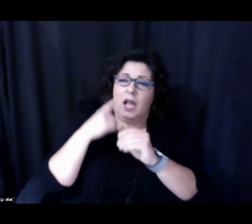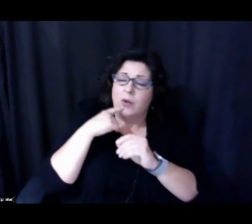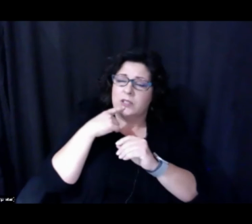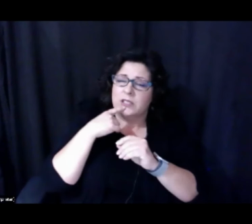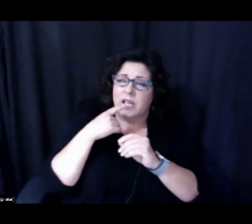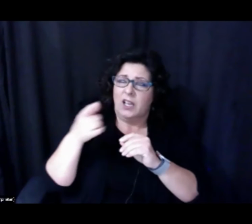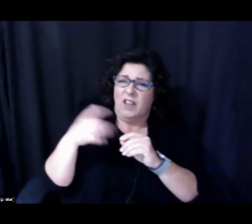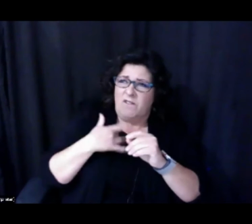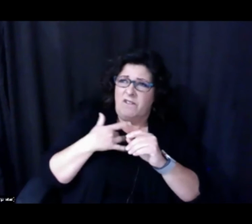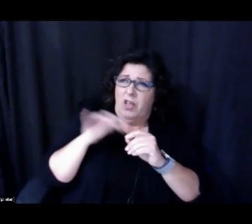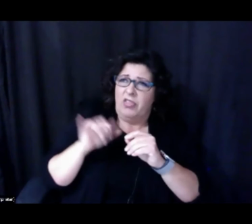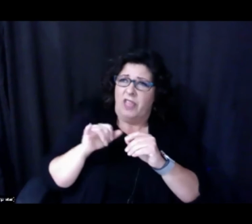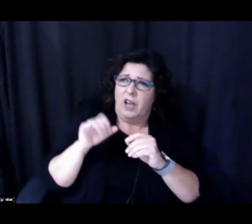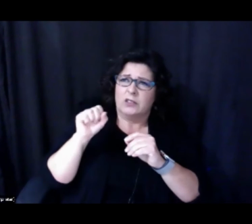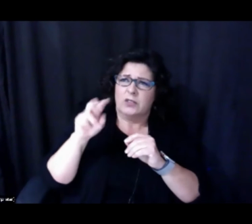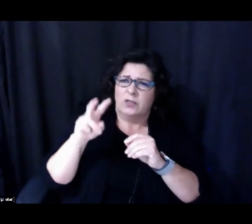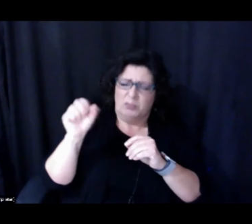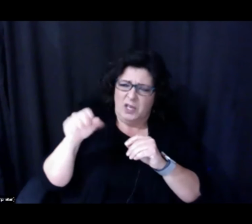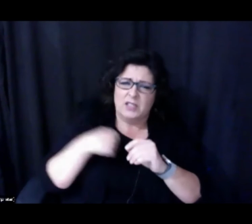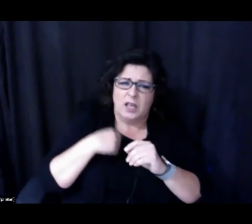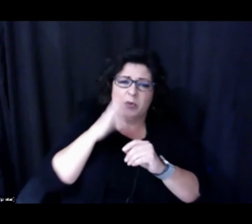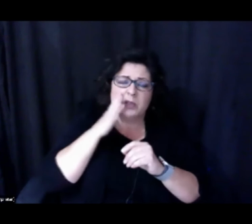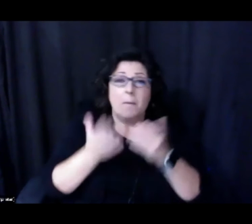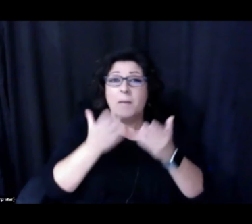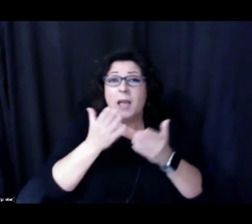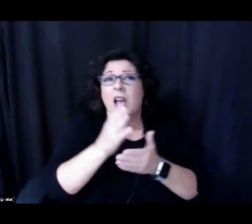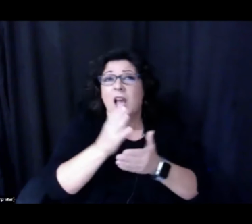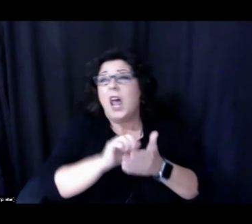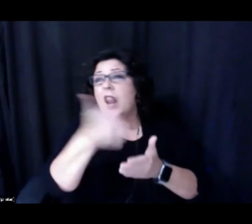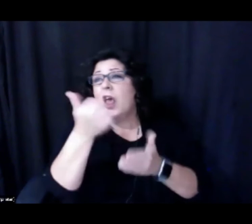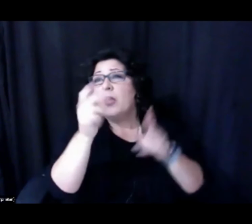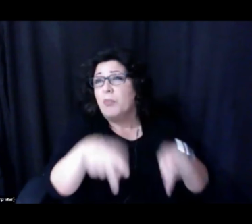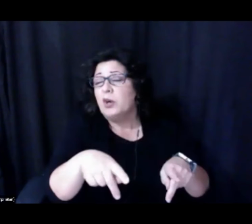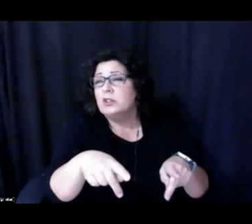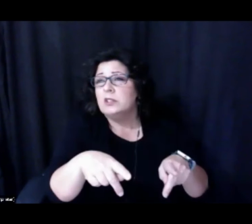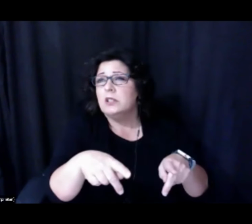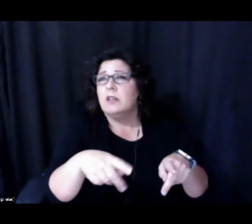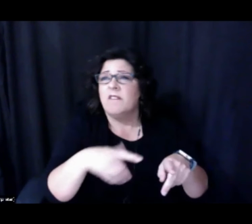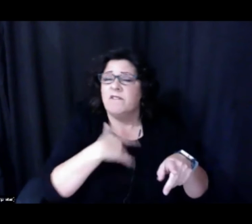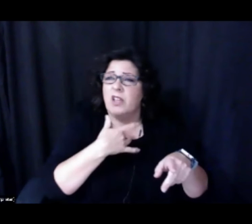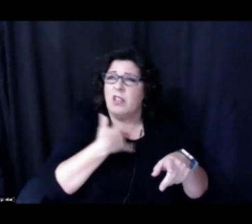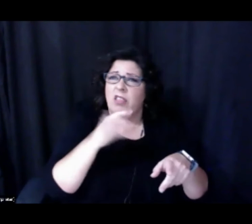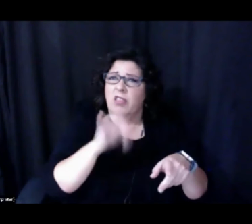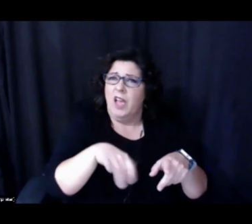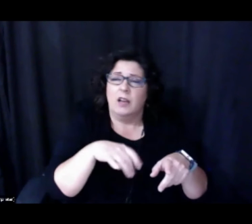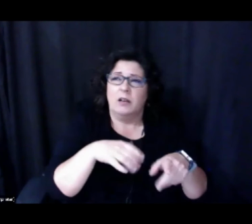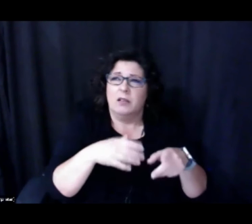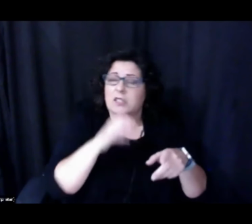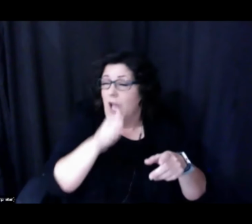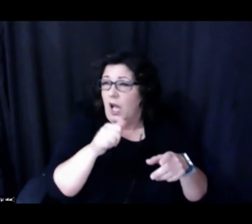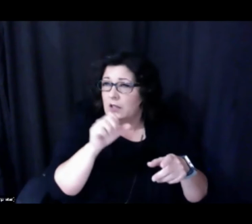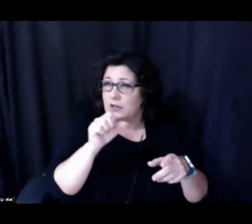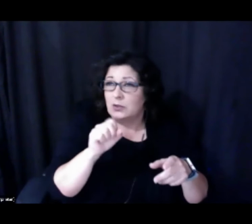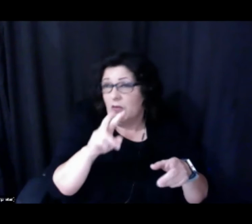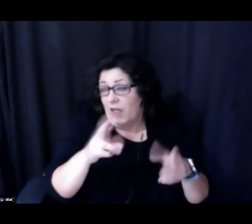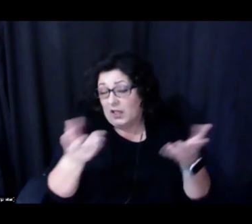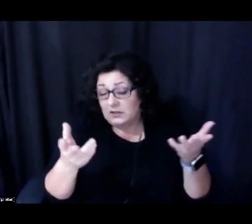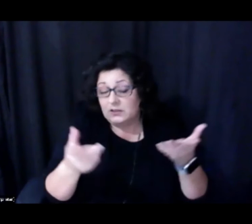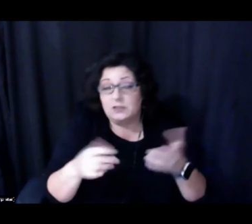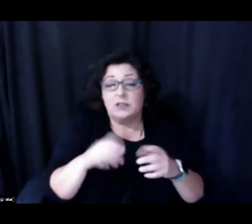sexual violence. But someone else might experience that and not feel like it's sexual violence. So that's a great